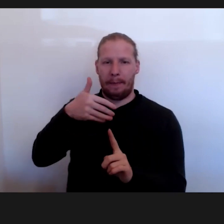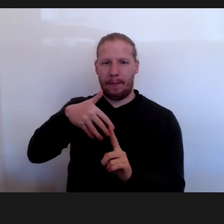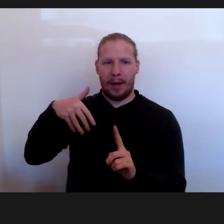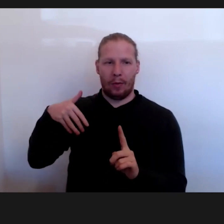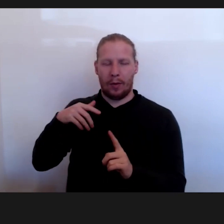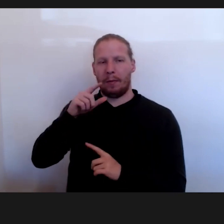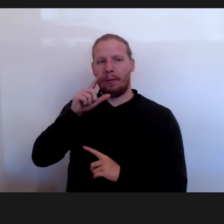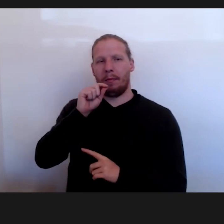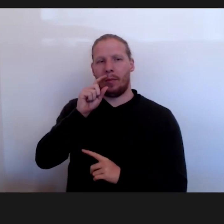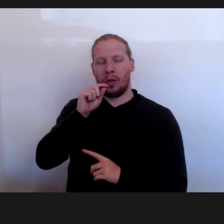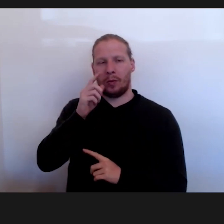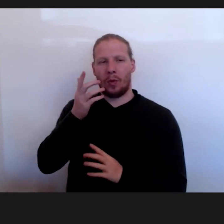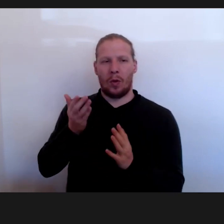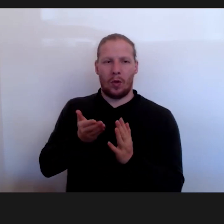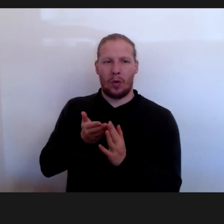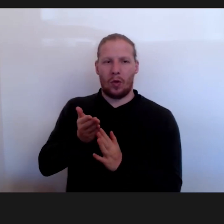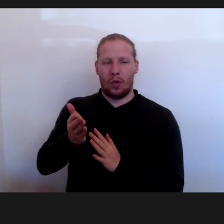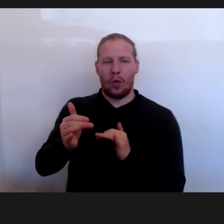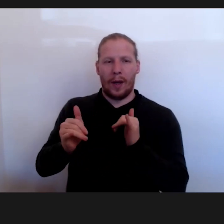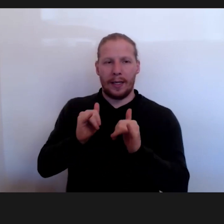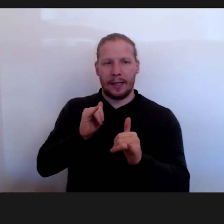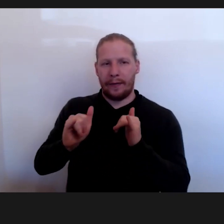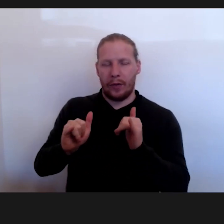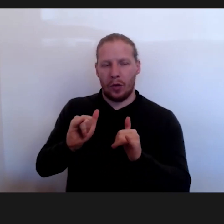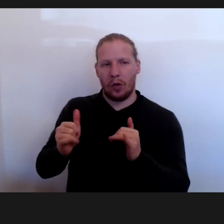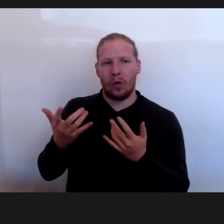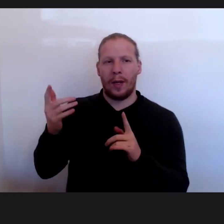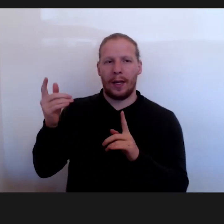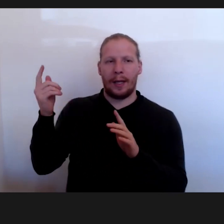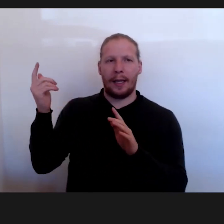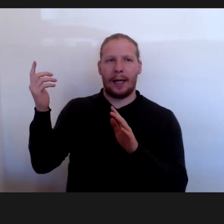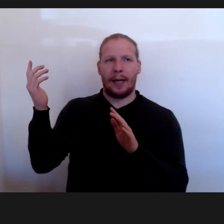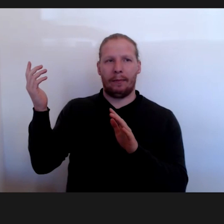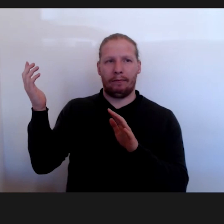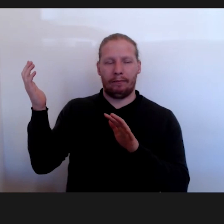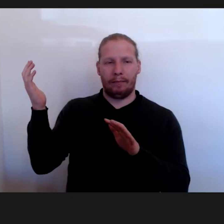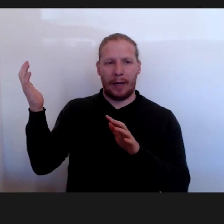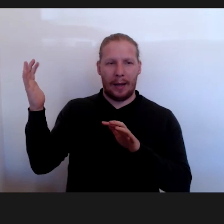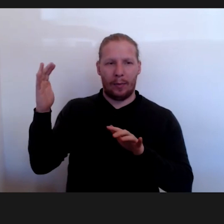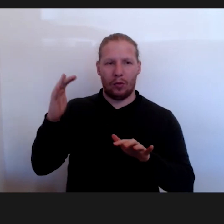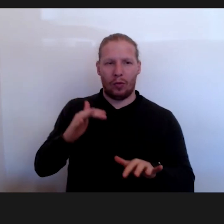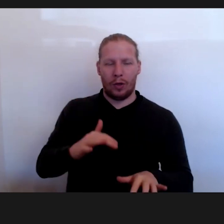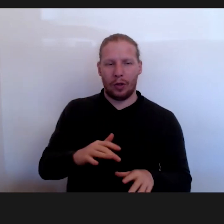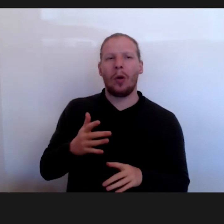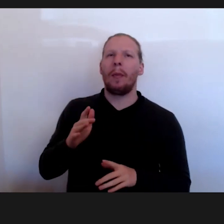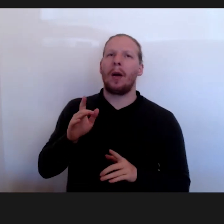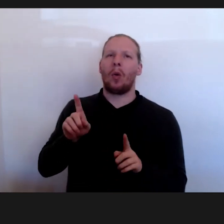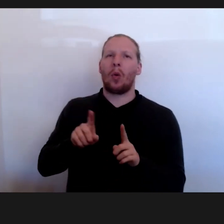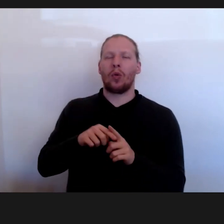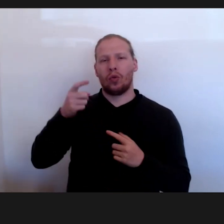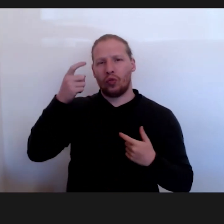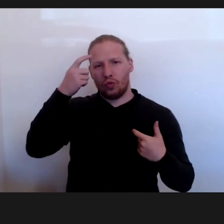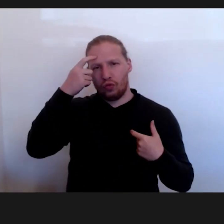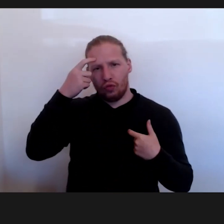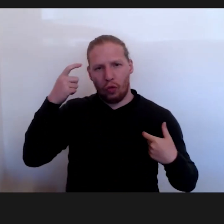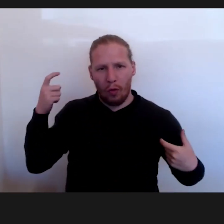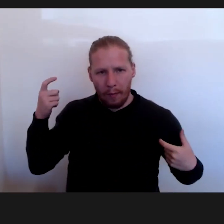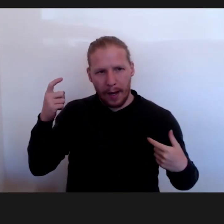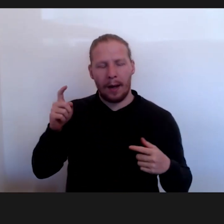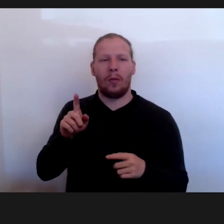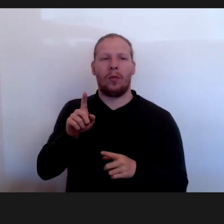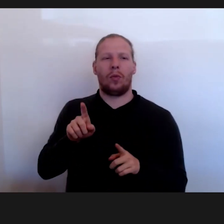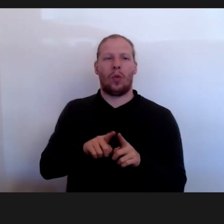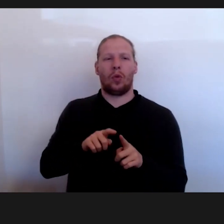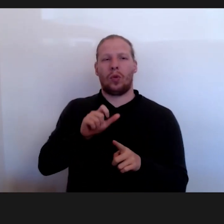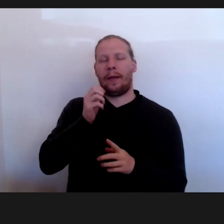gone through interviews with immigration before, must have gone through lots of trauma, and then again going through the interview. So perhaps they might